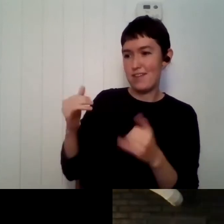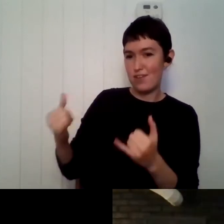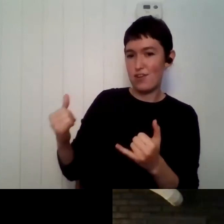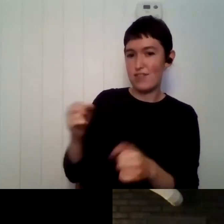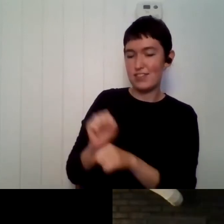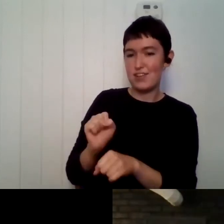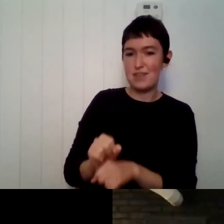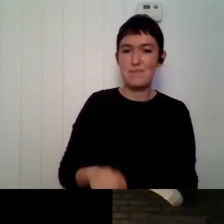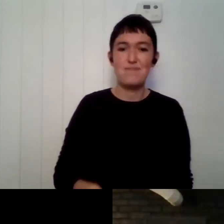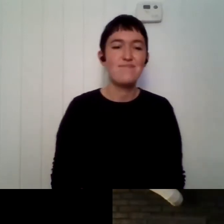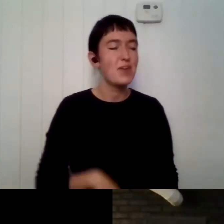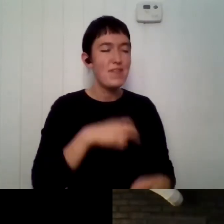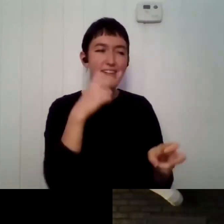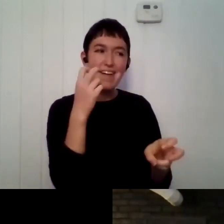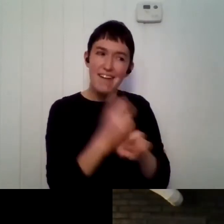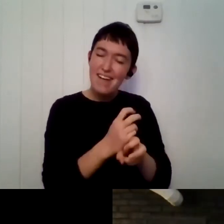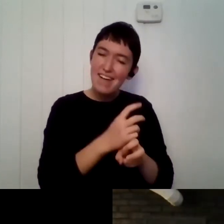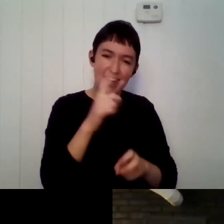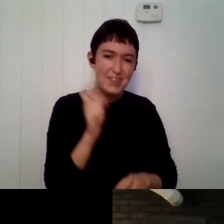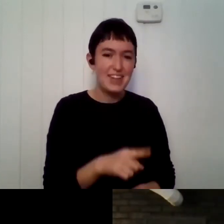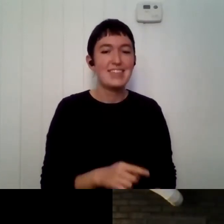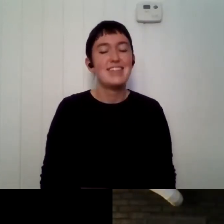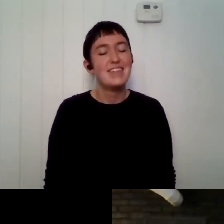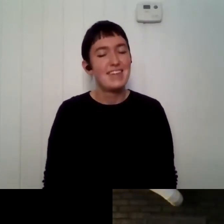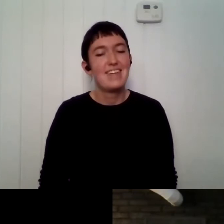There are these really hard questions. I